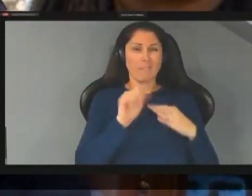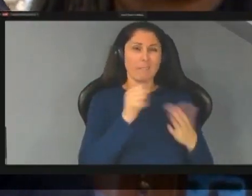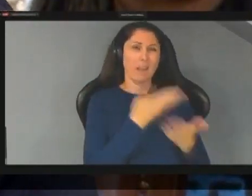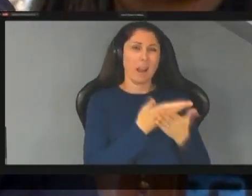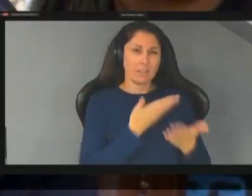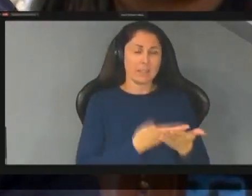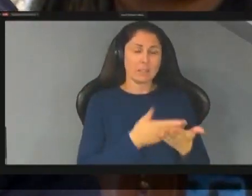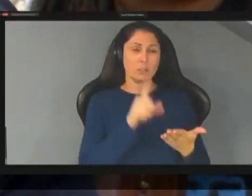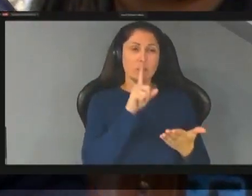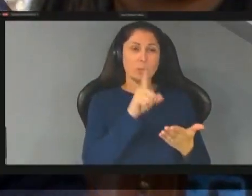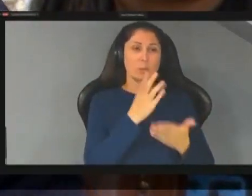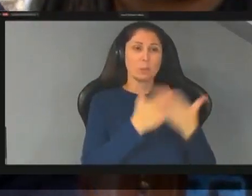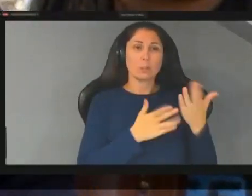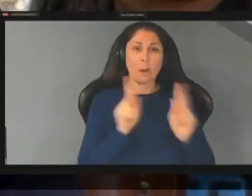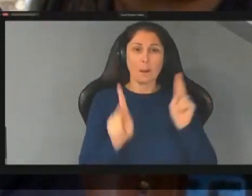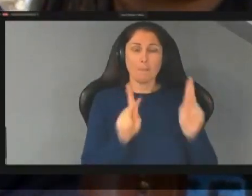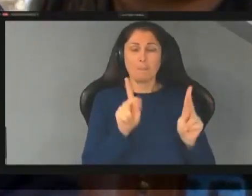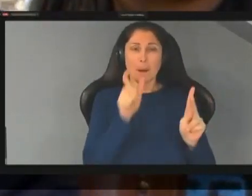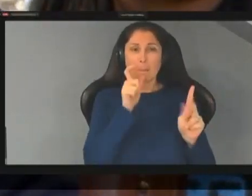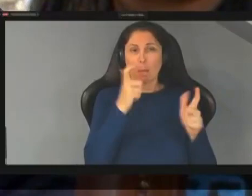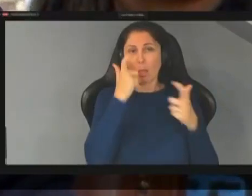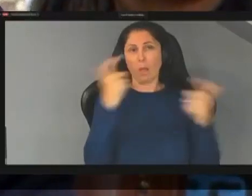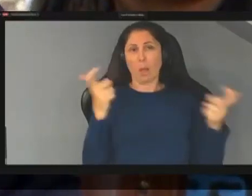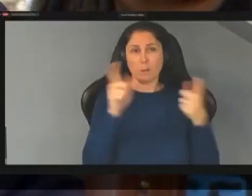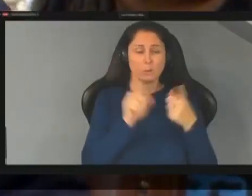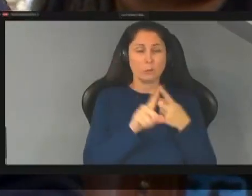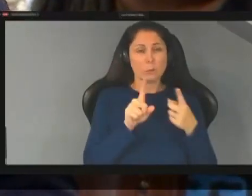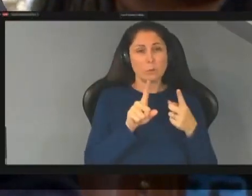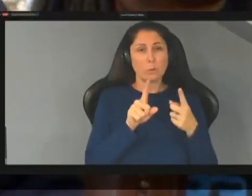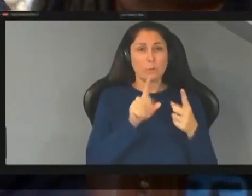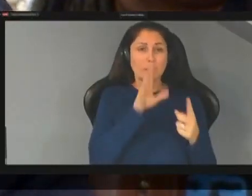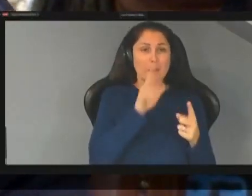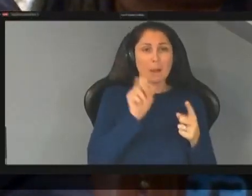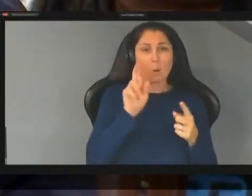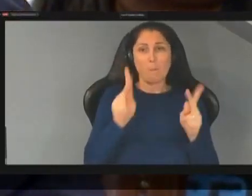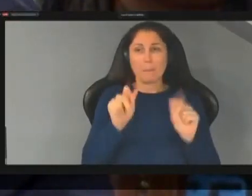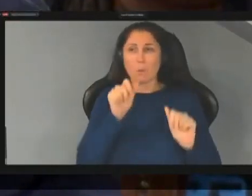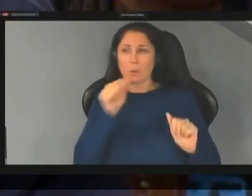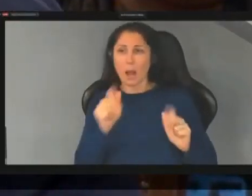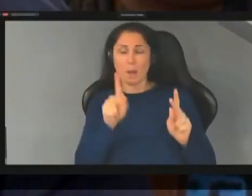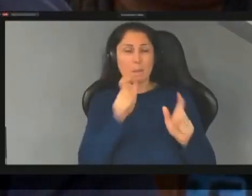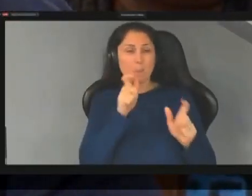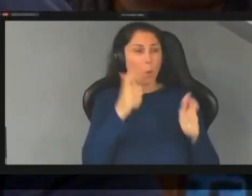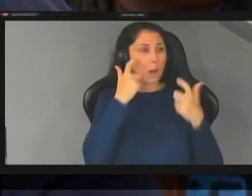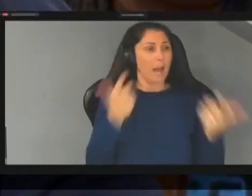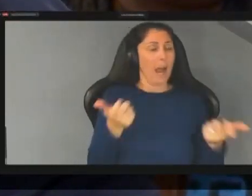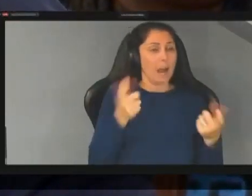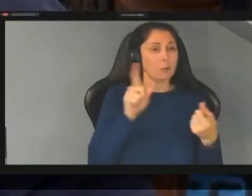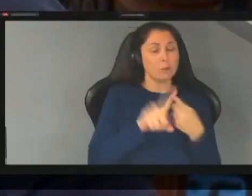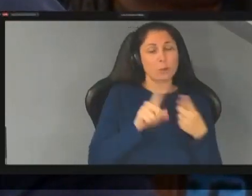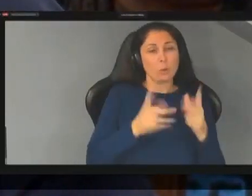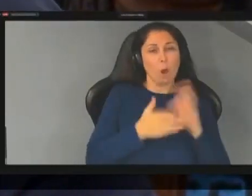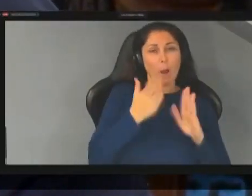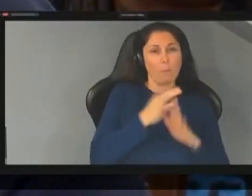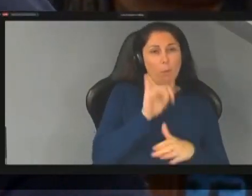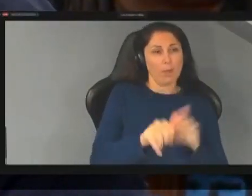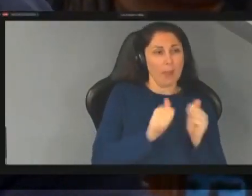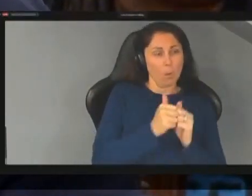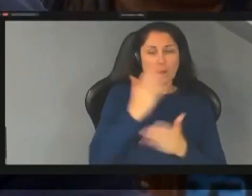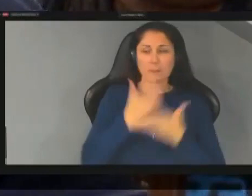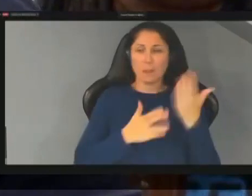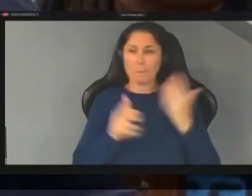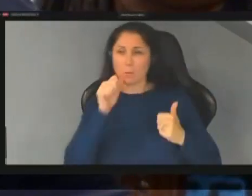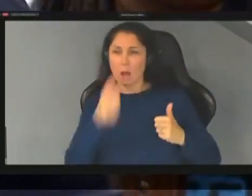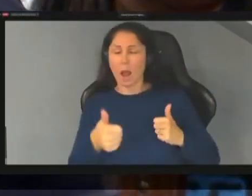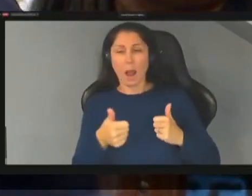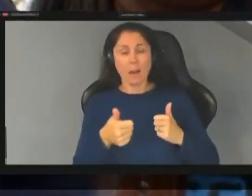certain people that are entitled to speak and certain people that are not, or people who are entitled to operate this way and certain that are not. It